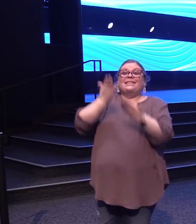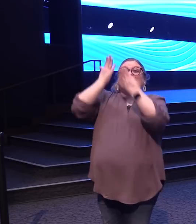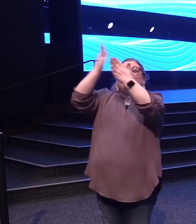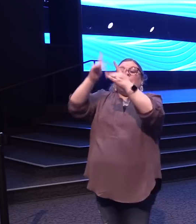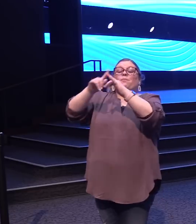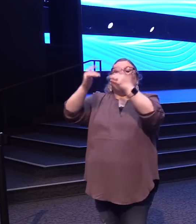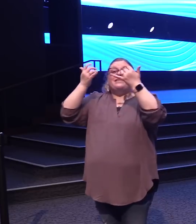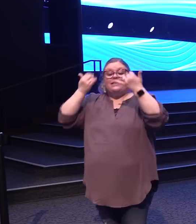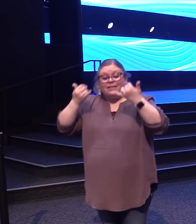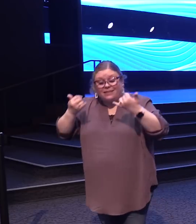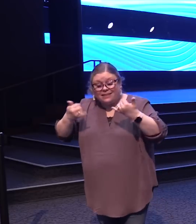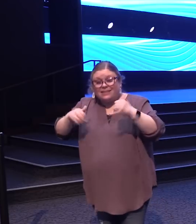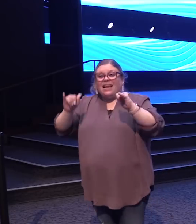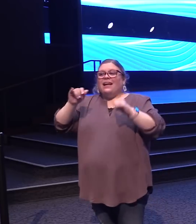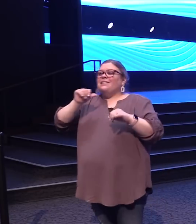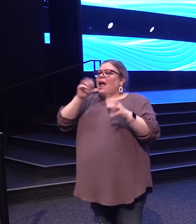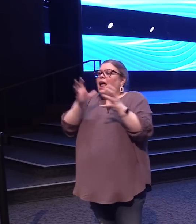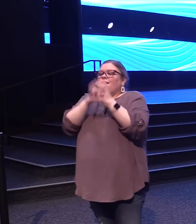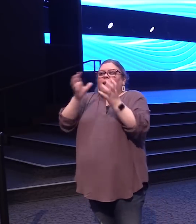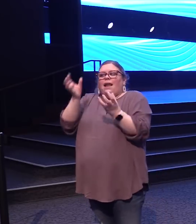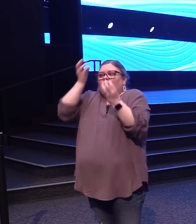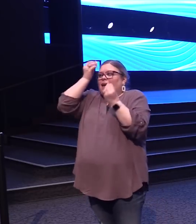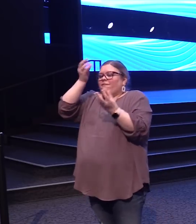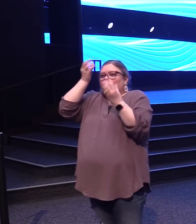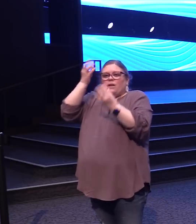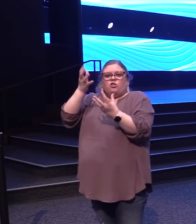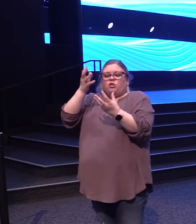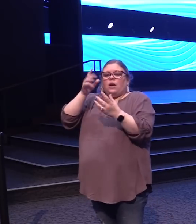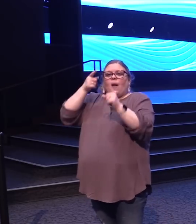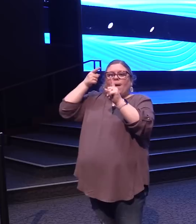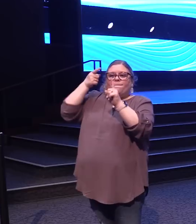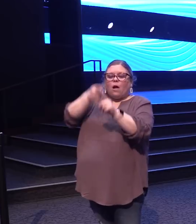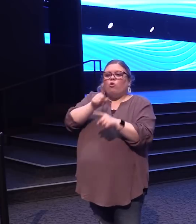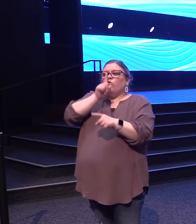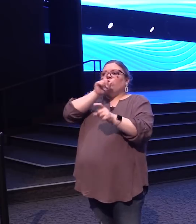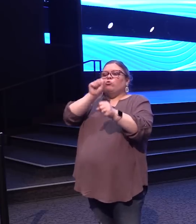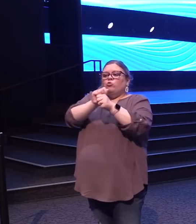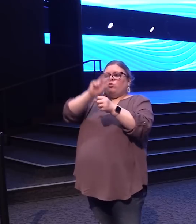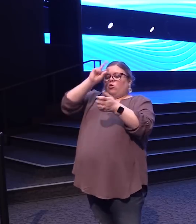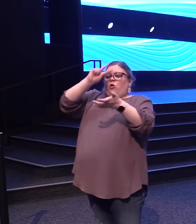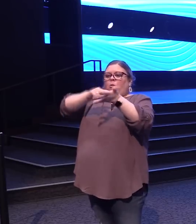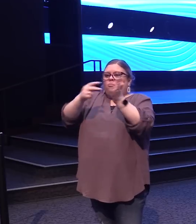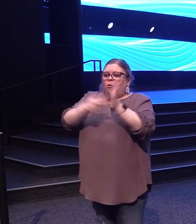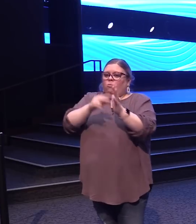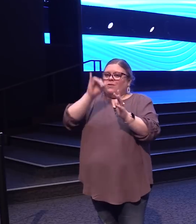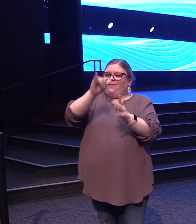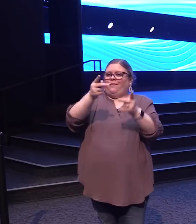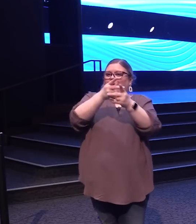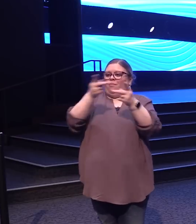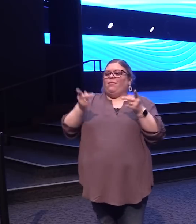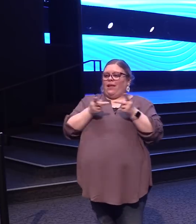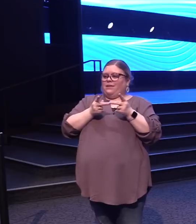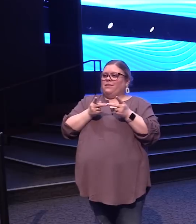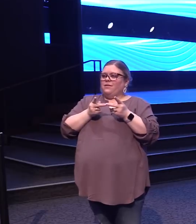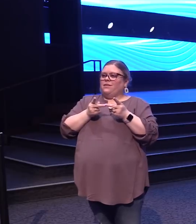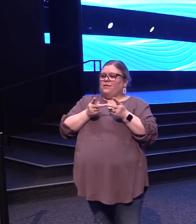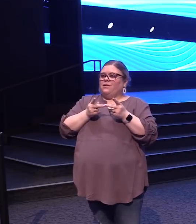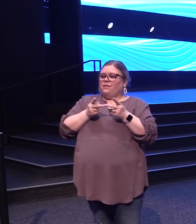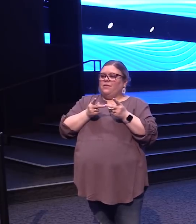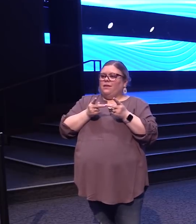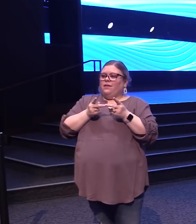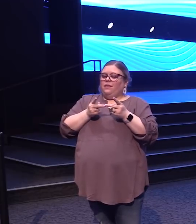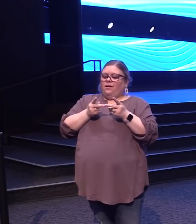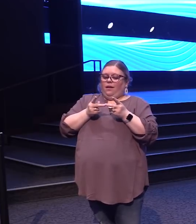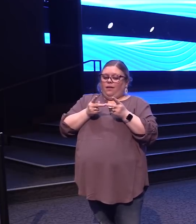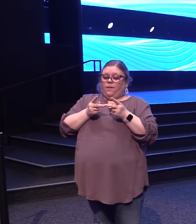still, there is quite little information to this point about the true purpose of this place. But at